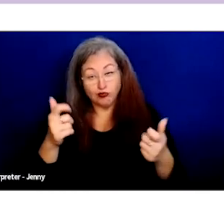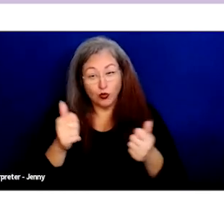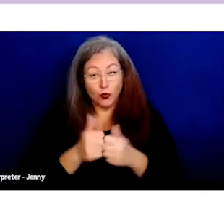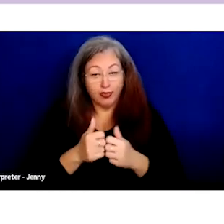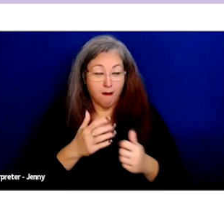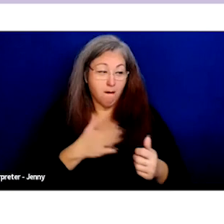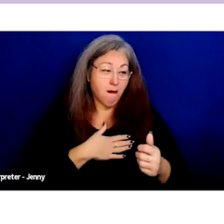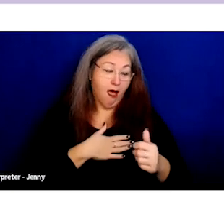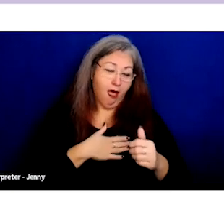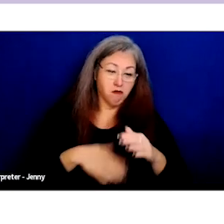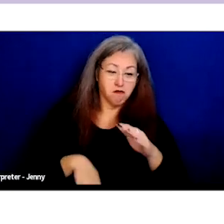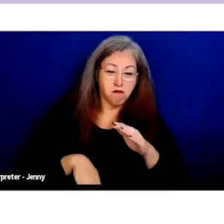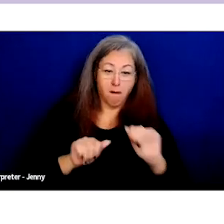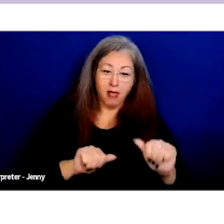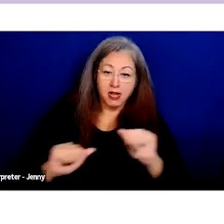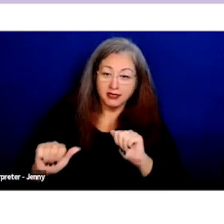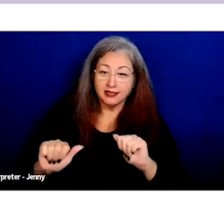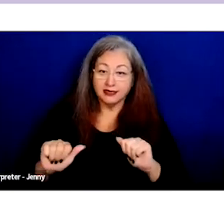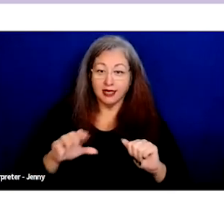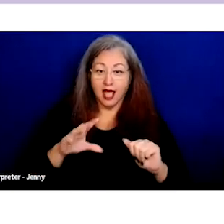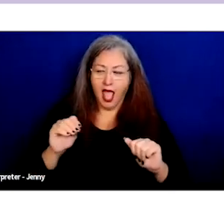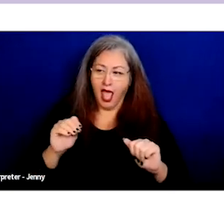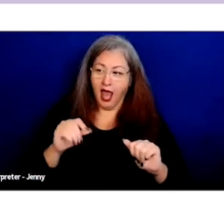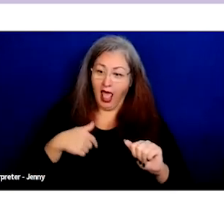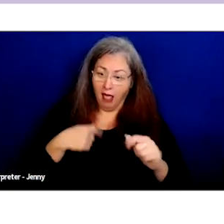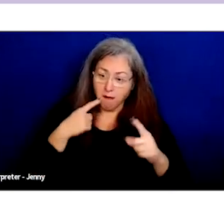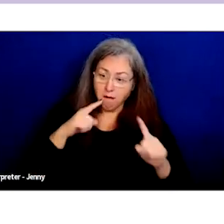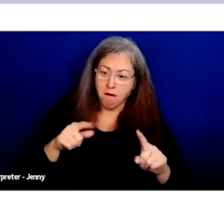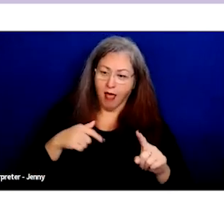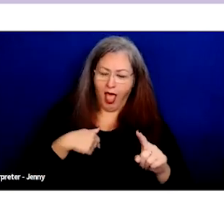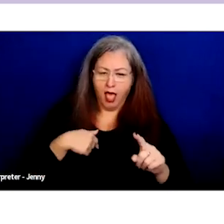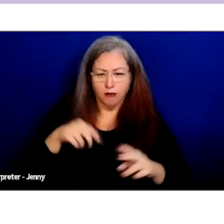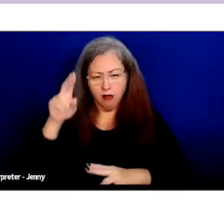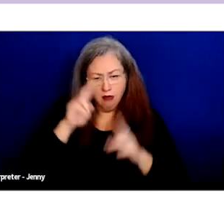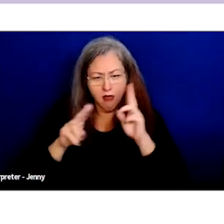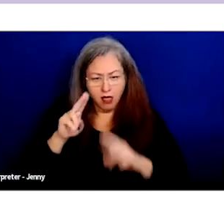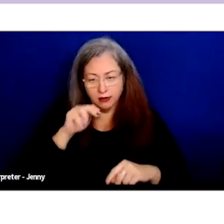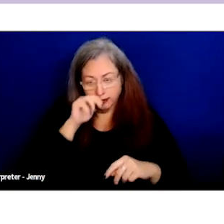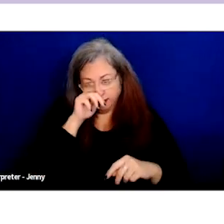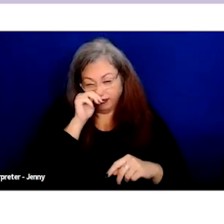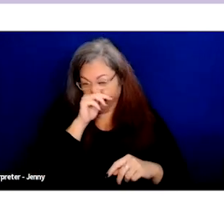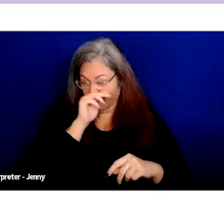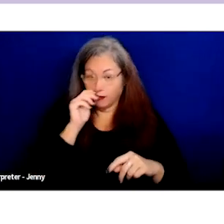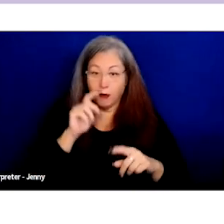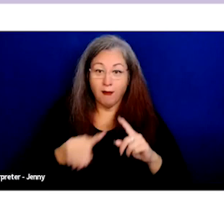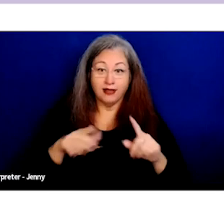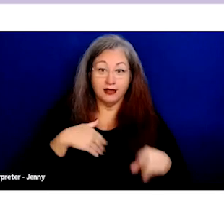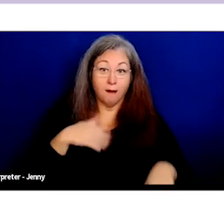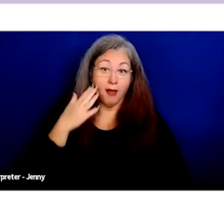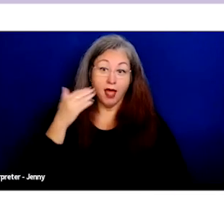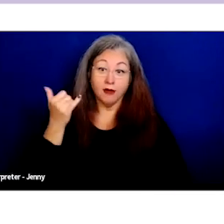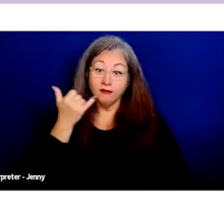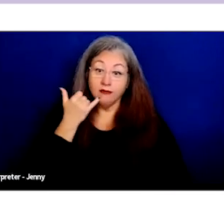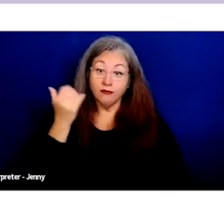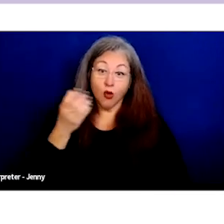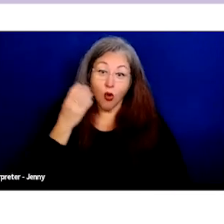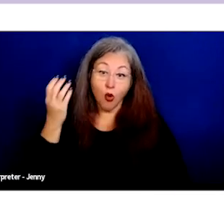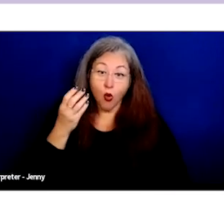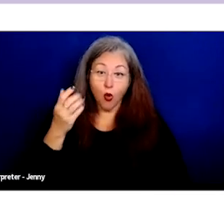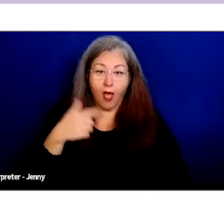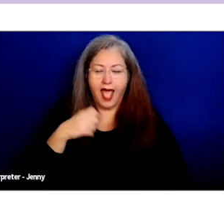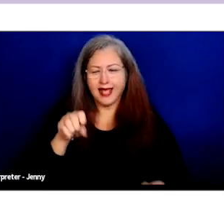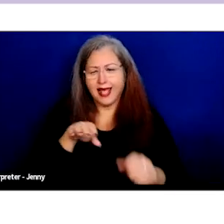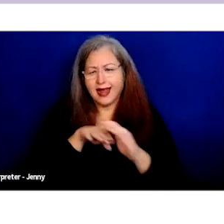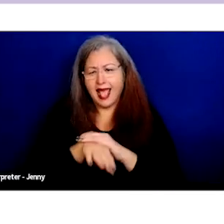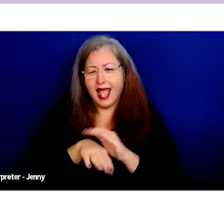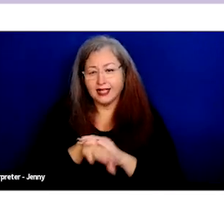do. And I honor that. And I also honor that my mobile phone that gives me access to